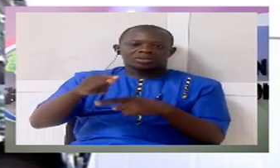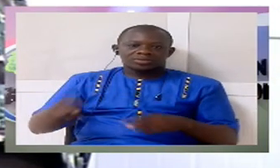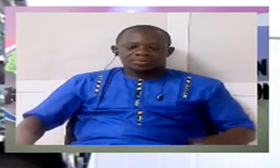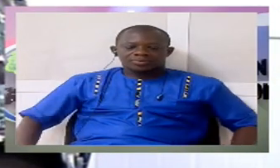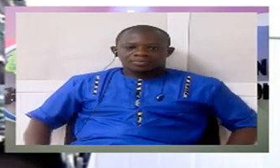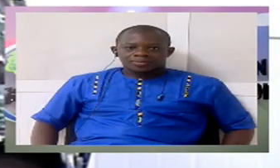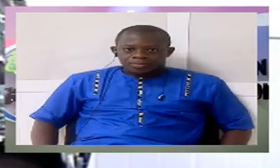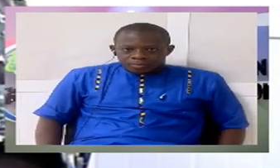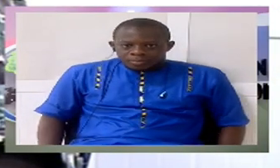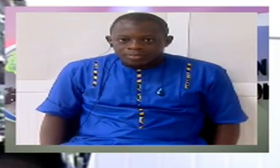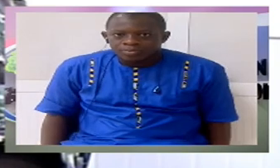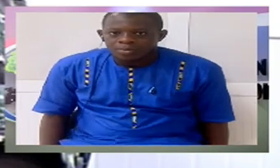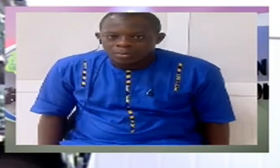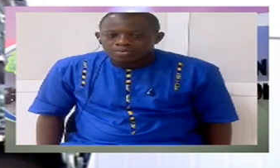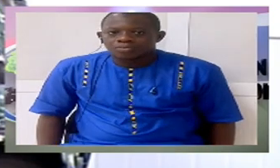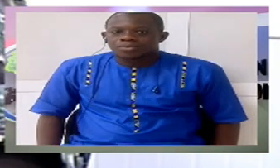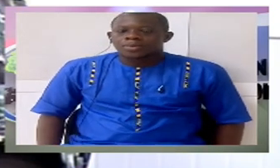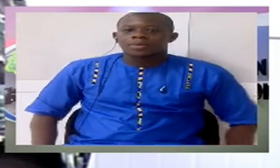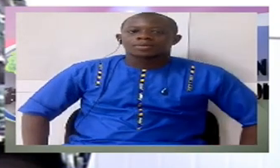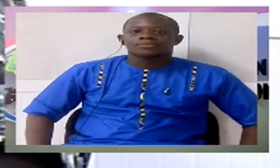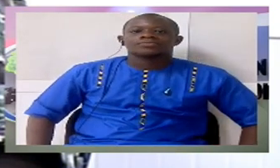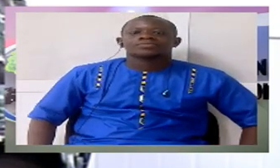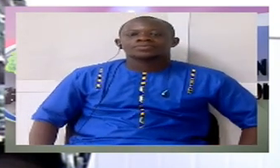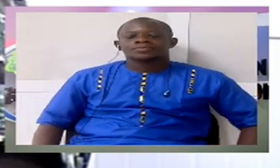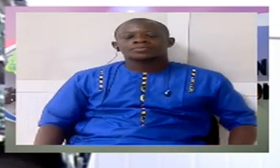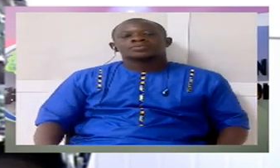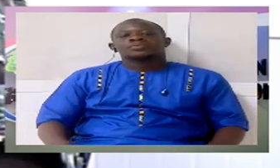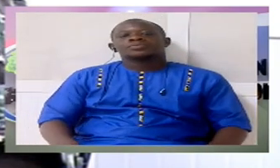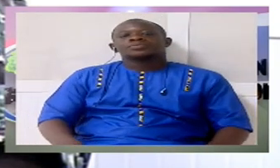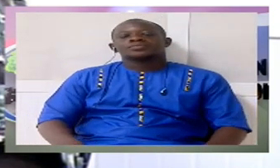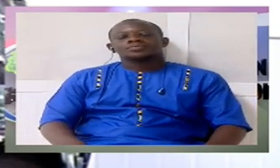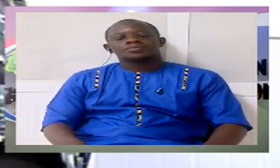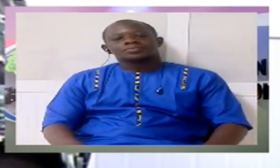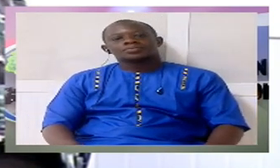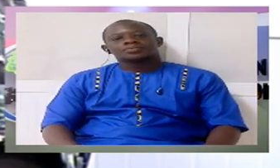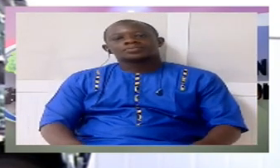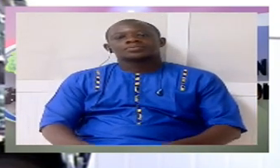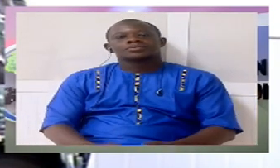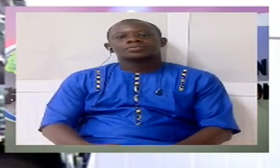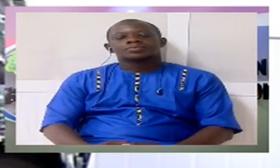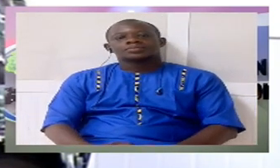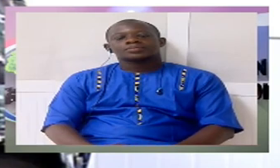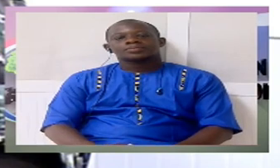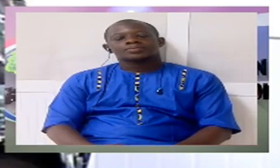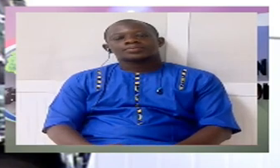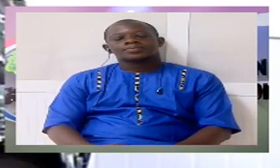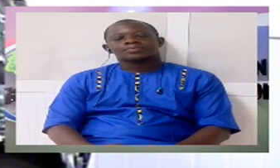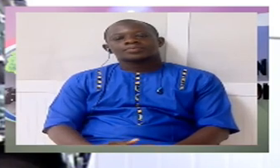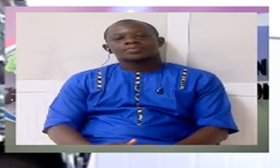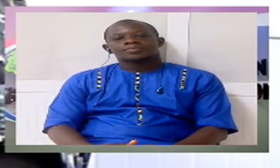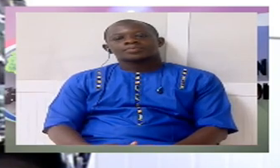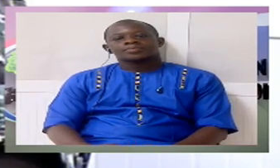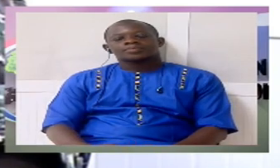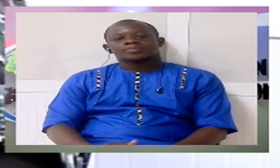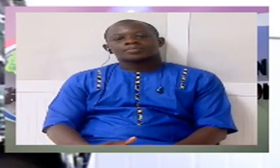moy ba nga jang sa mbir liggey soldat lan lañ la jangalon ne lolu nga warona def lo warona xalat jamono bobu.